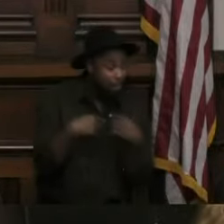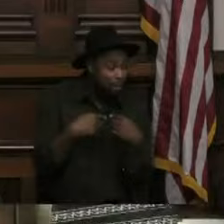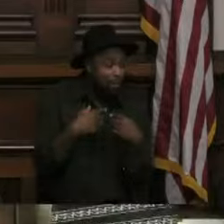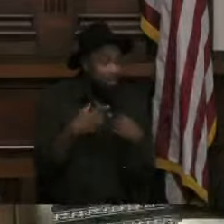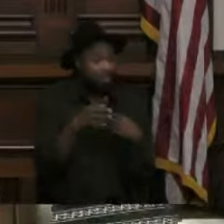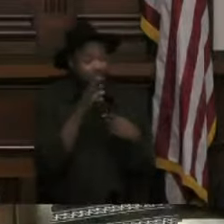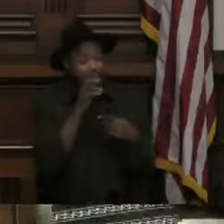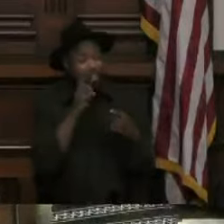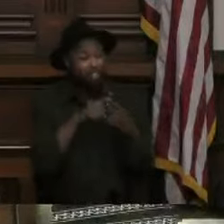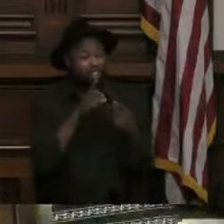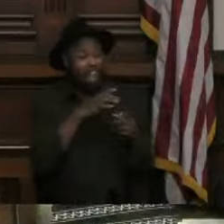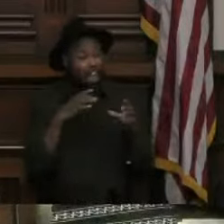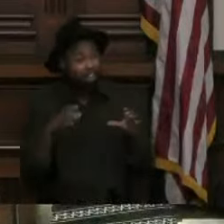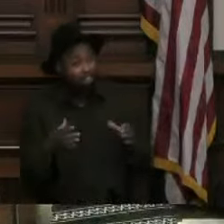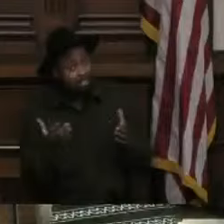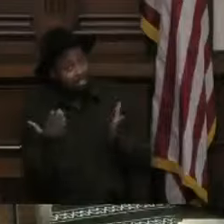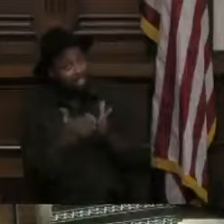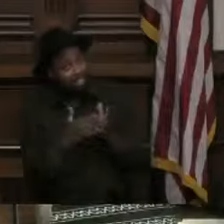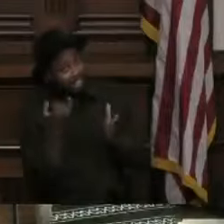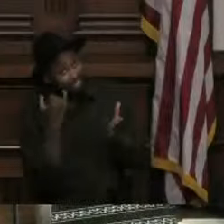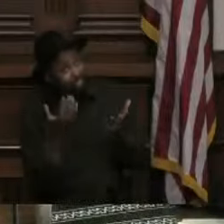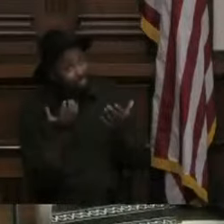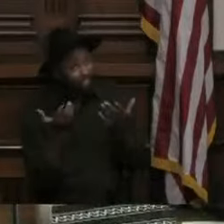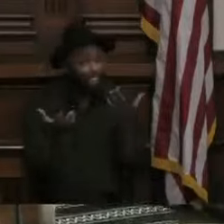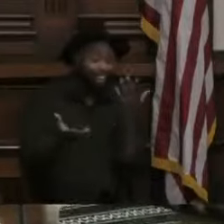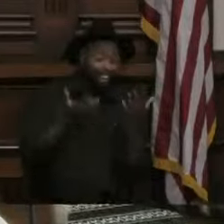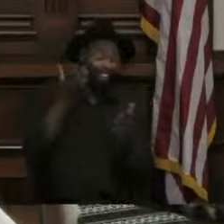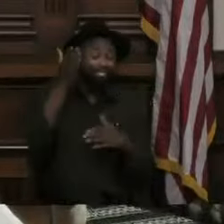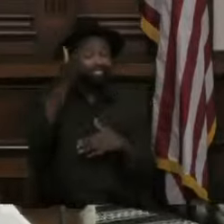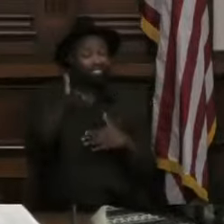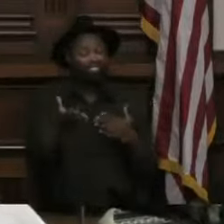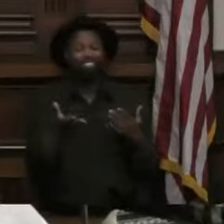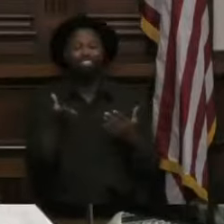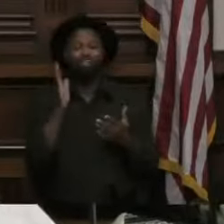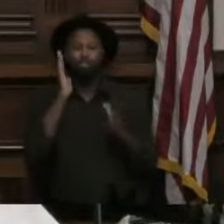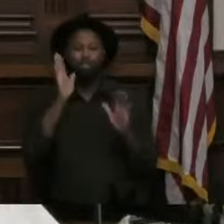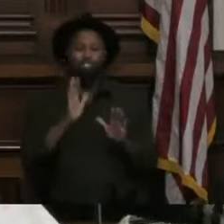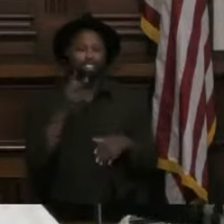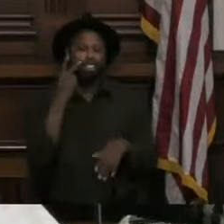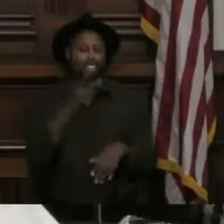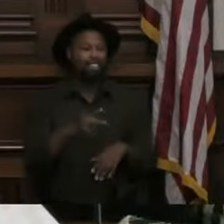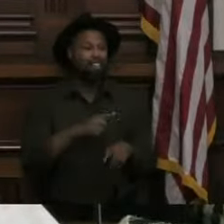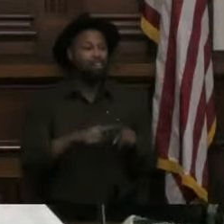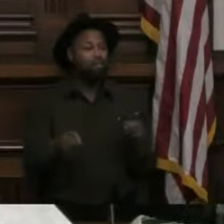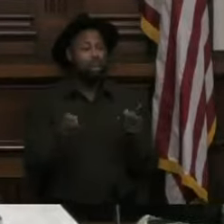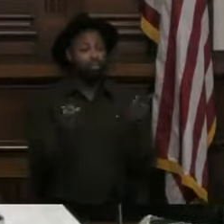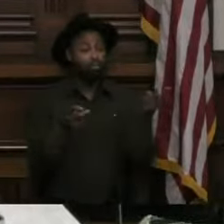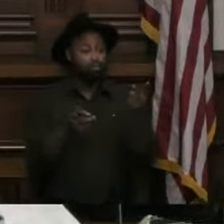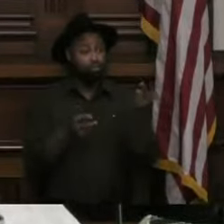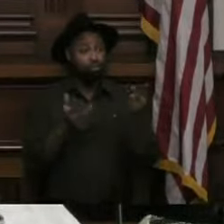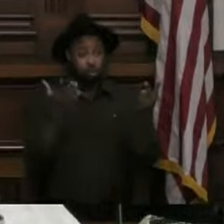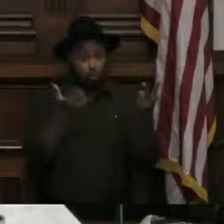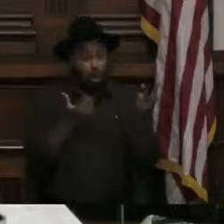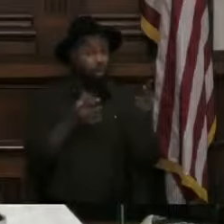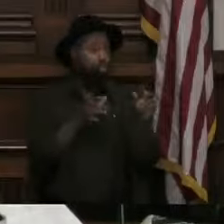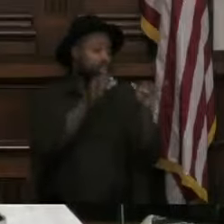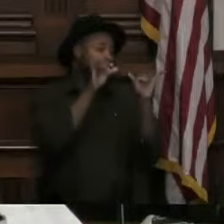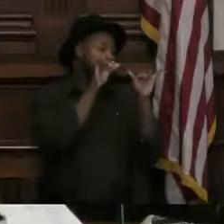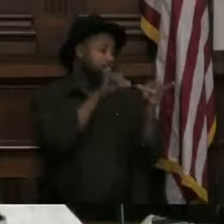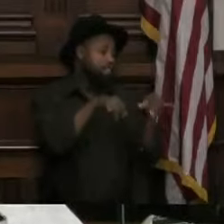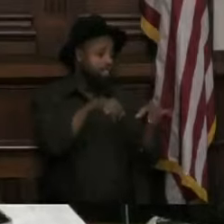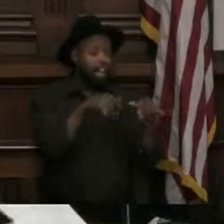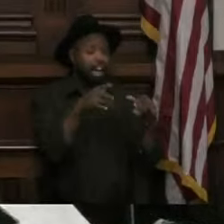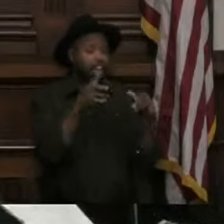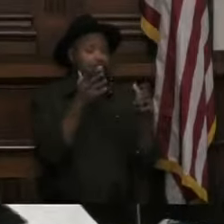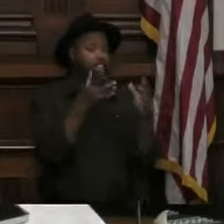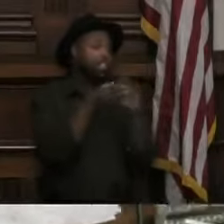again. You're a resident, all right. But Patrick, Linda, if you would like to, we'd welcome you to say a few words. If not, we're